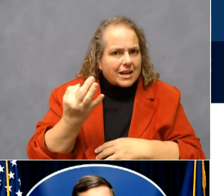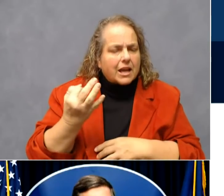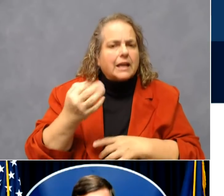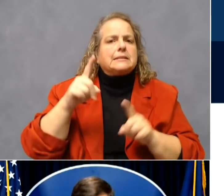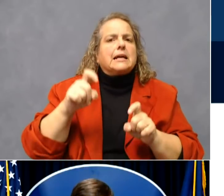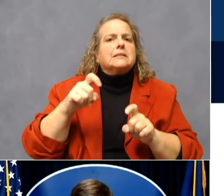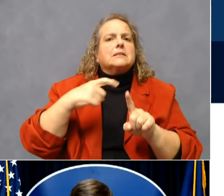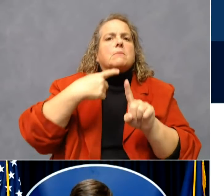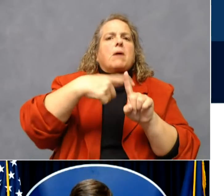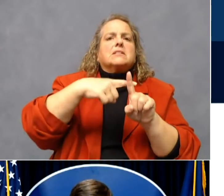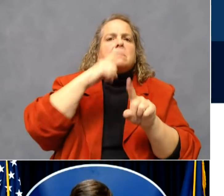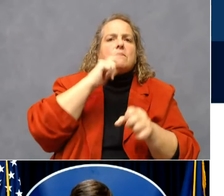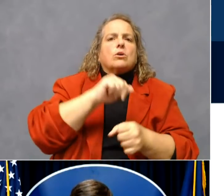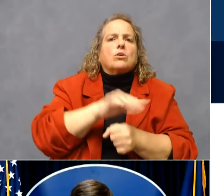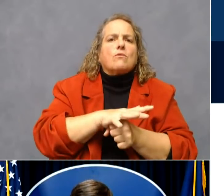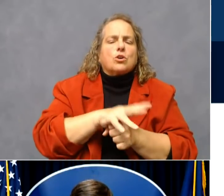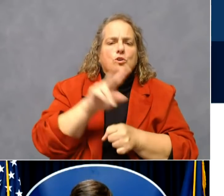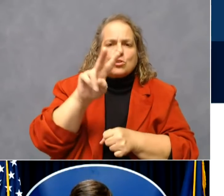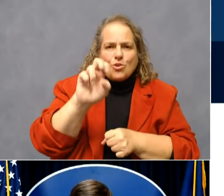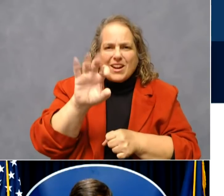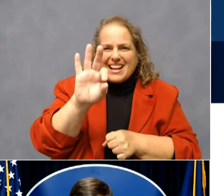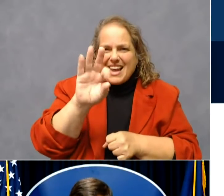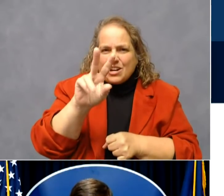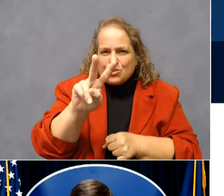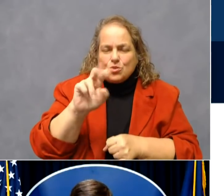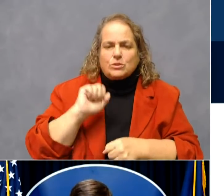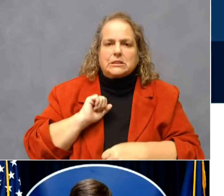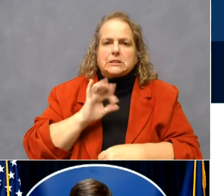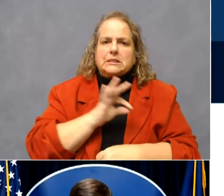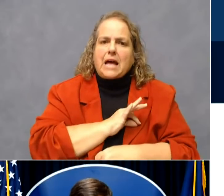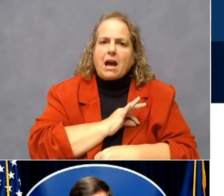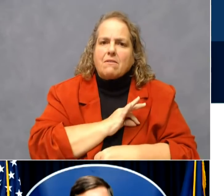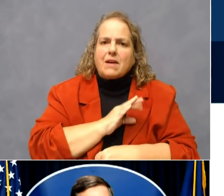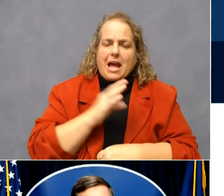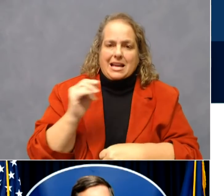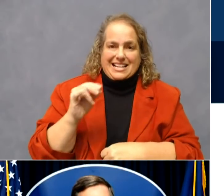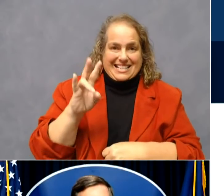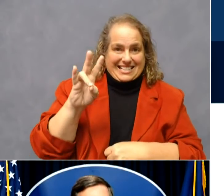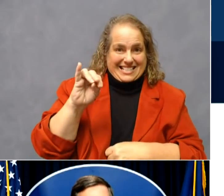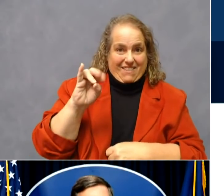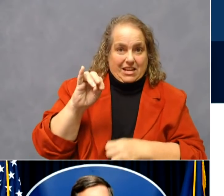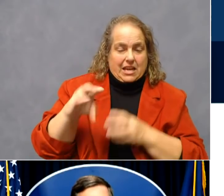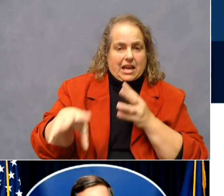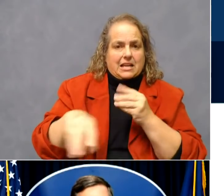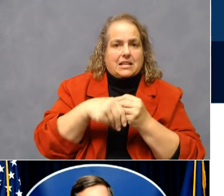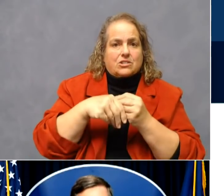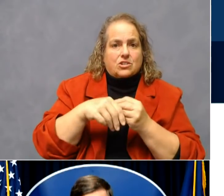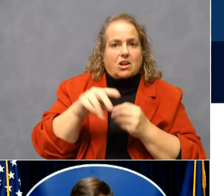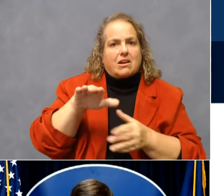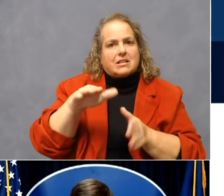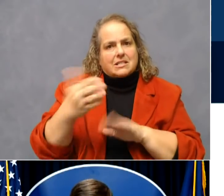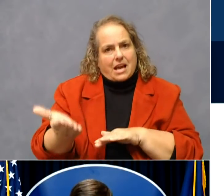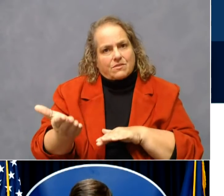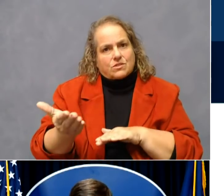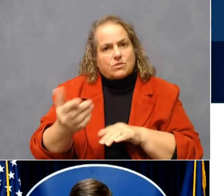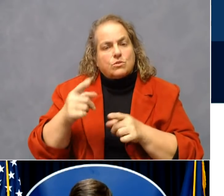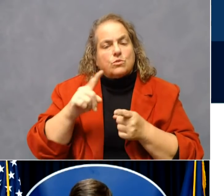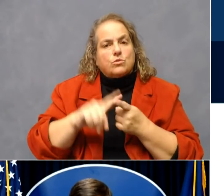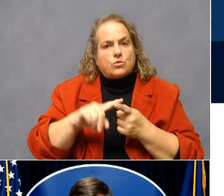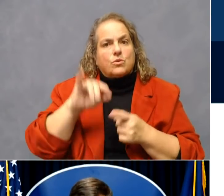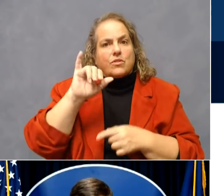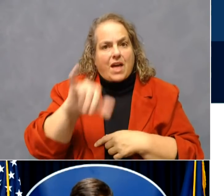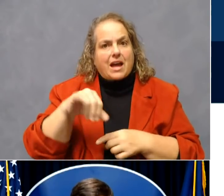292 new staff members, and 70 additional deaths attributable to those in long-term